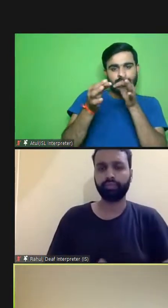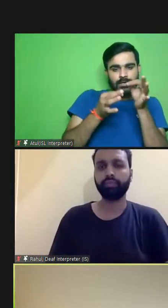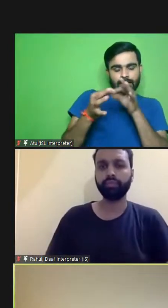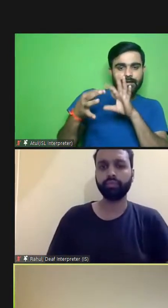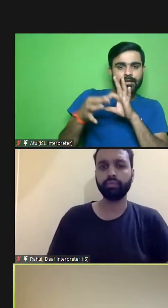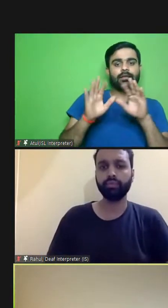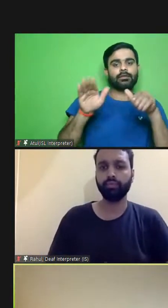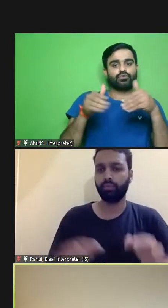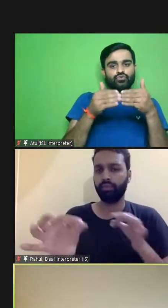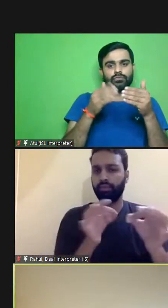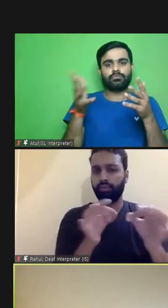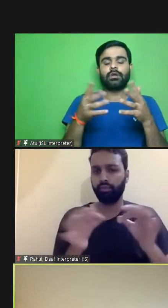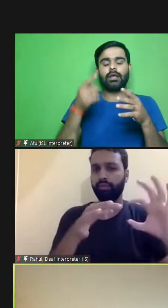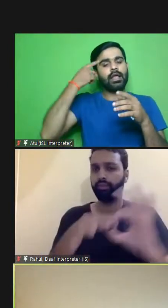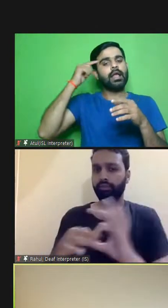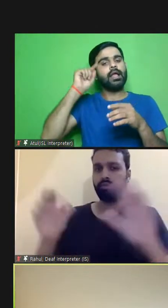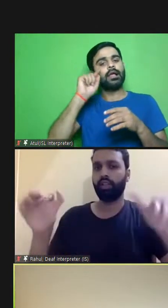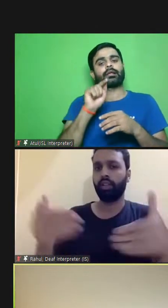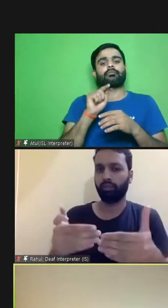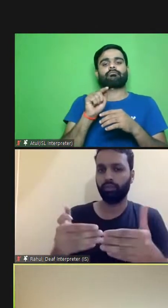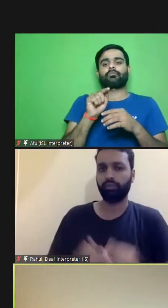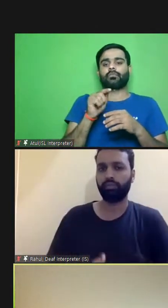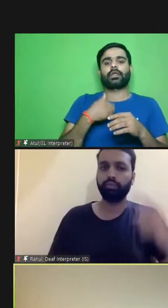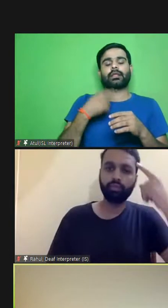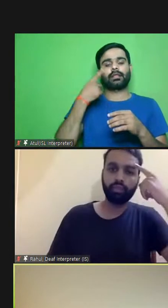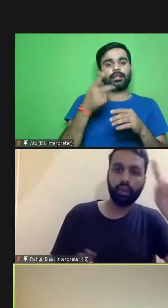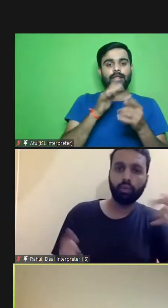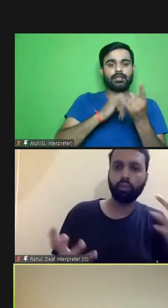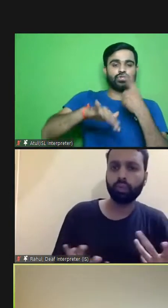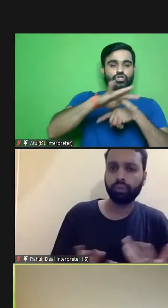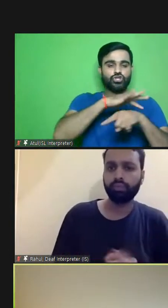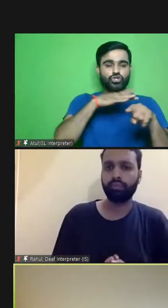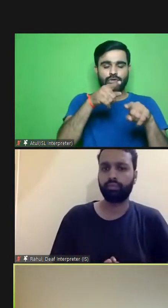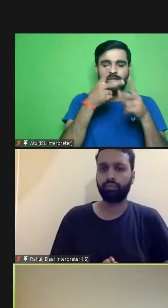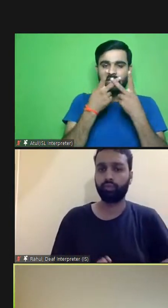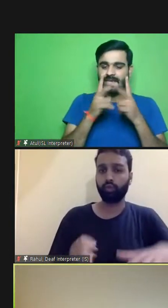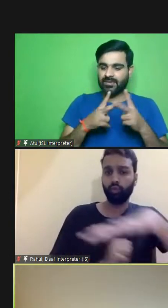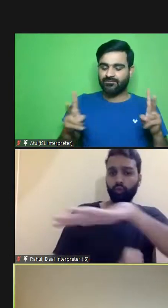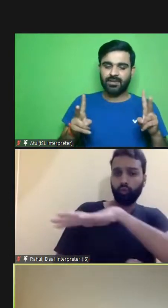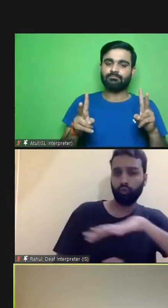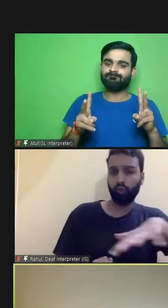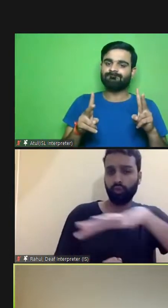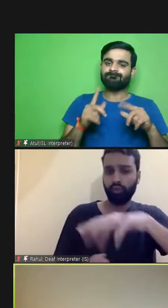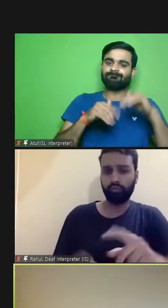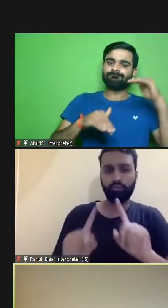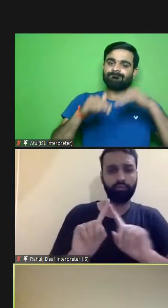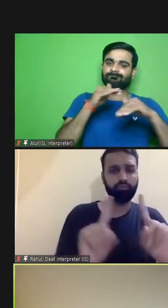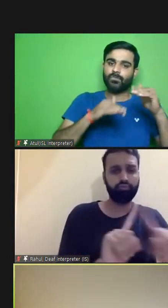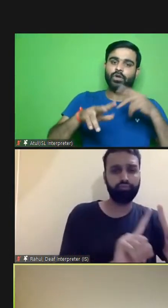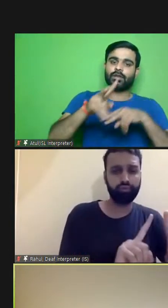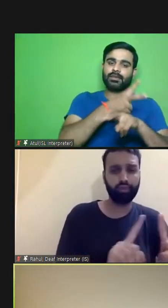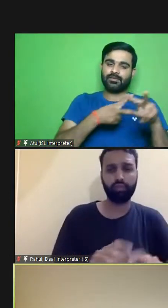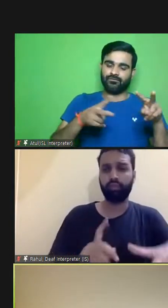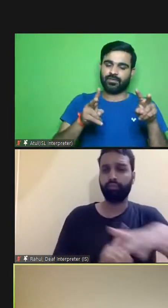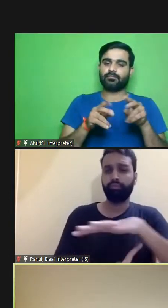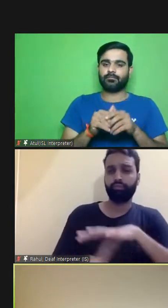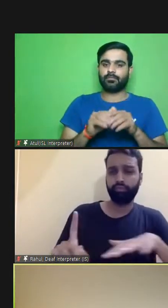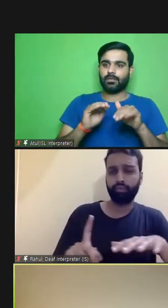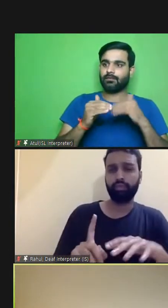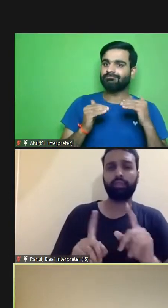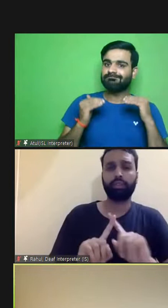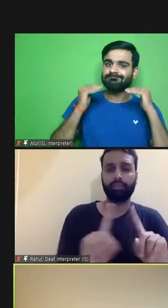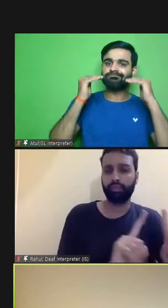their full potential. So this is a condition which reflects chronic deprivation, and it's associated with higher rates